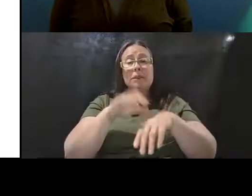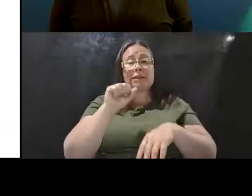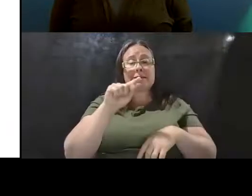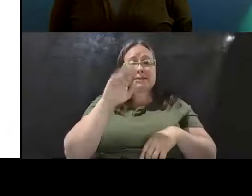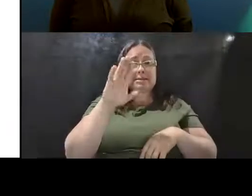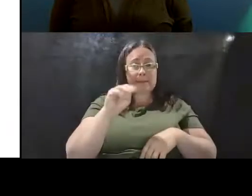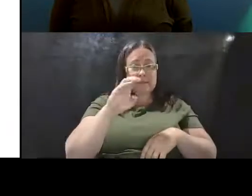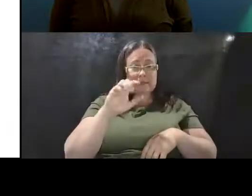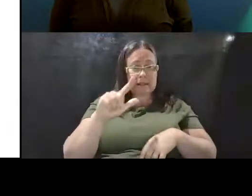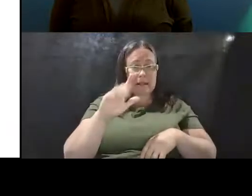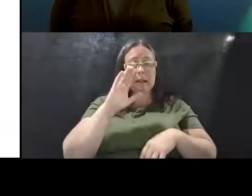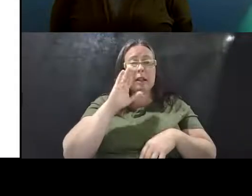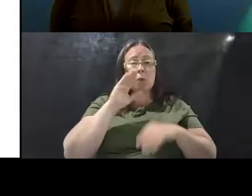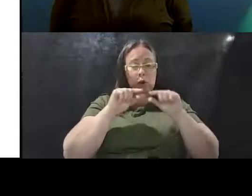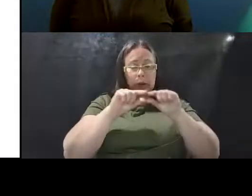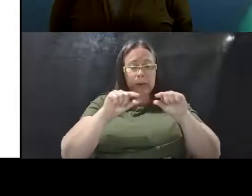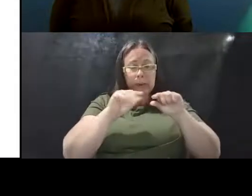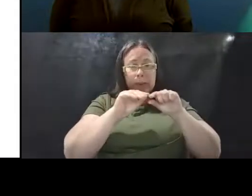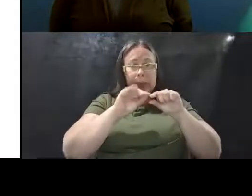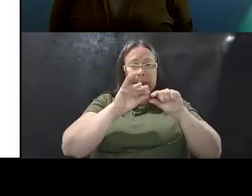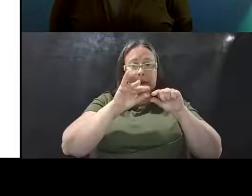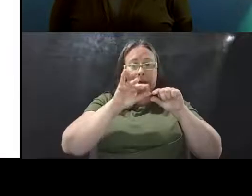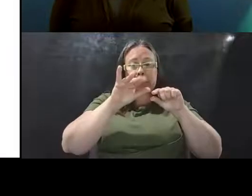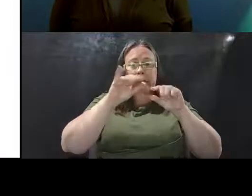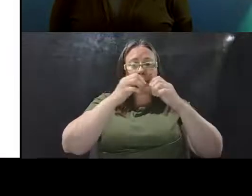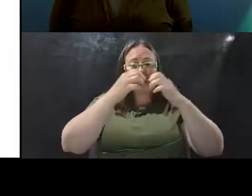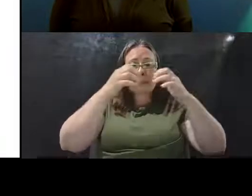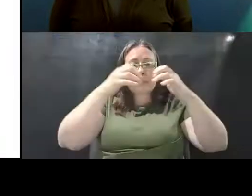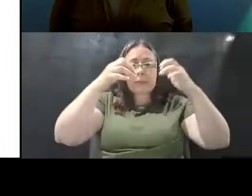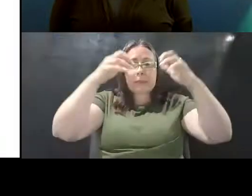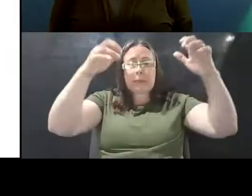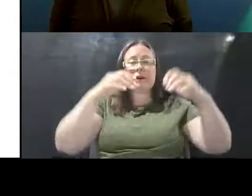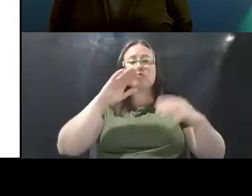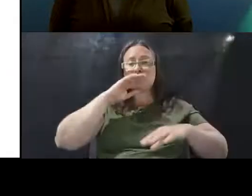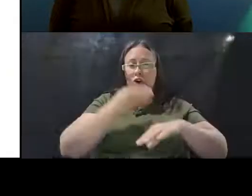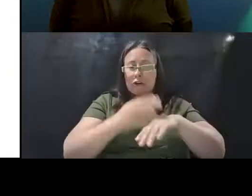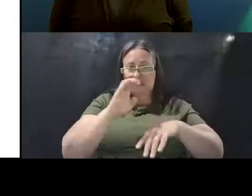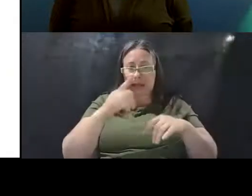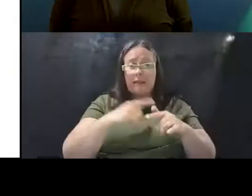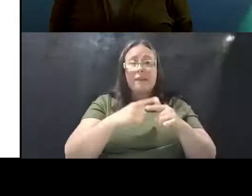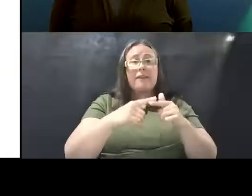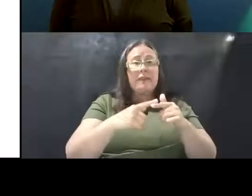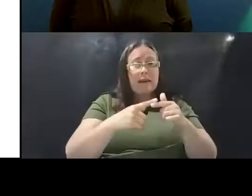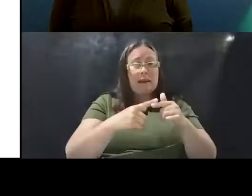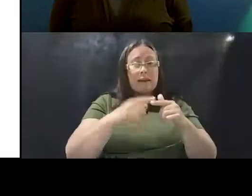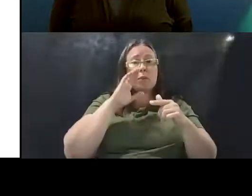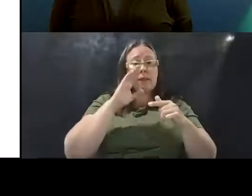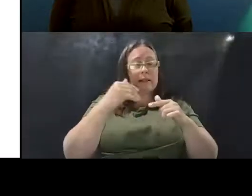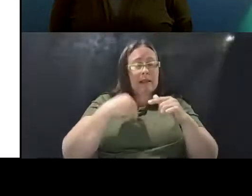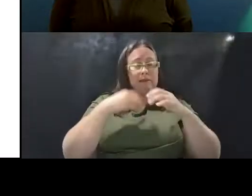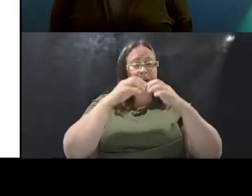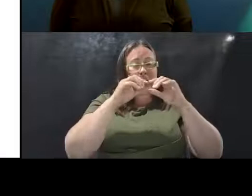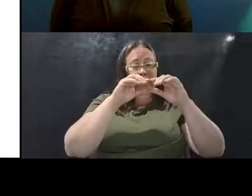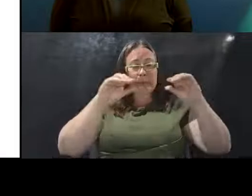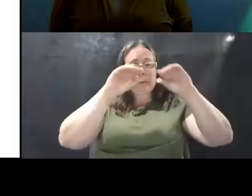divide to give rise to daughter cells here that divide further, and then these commit to terminal differentiation, if you remember